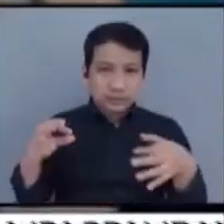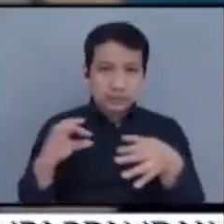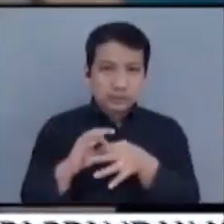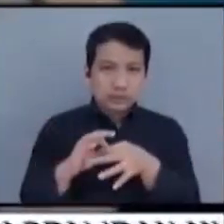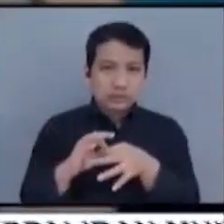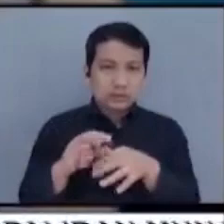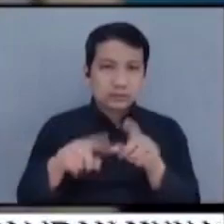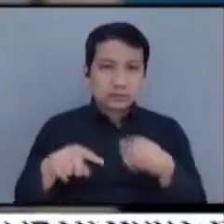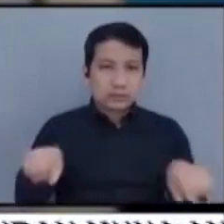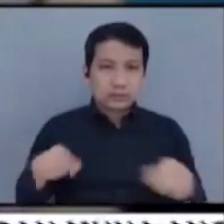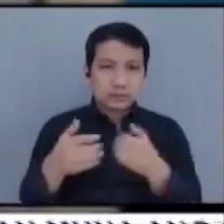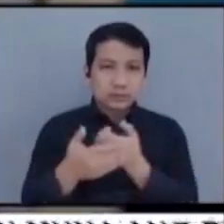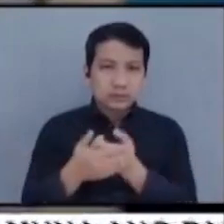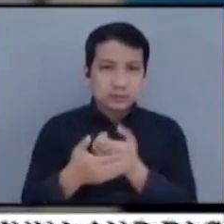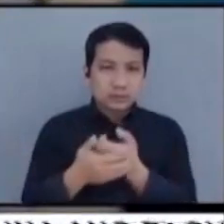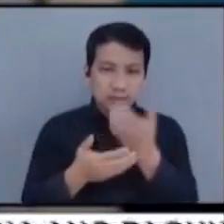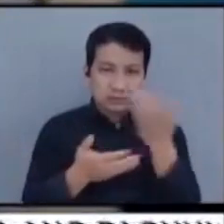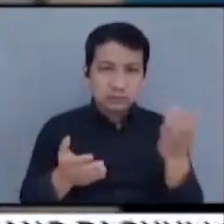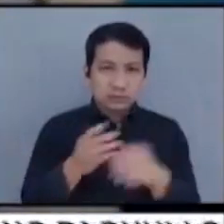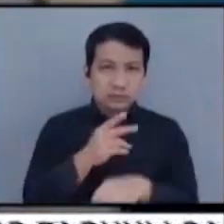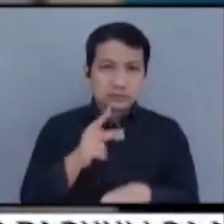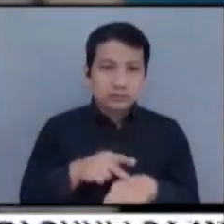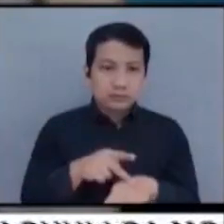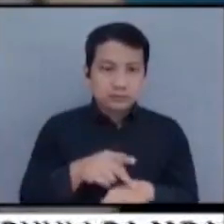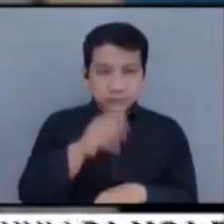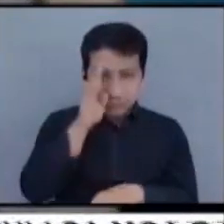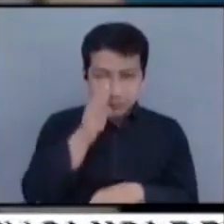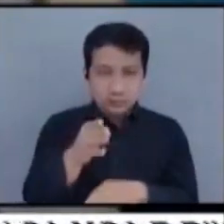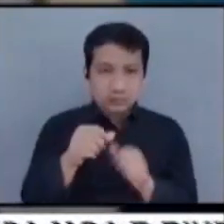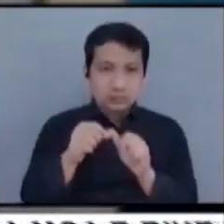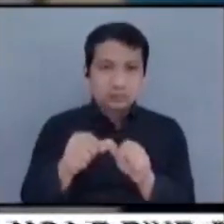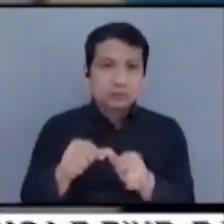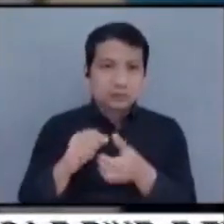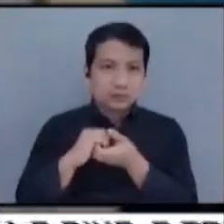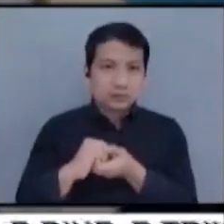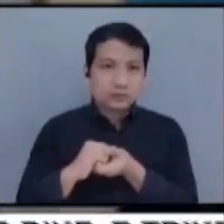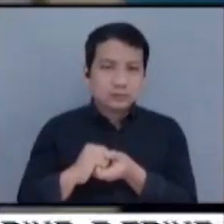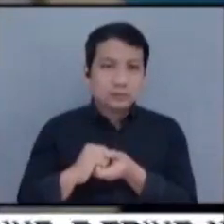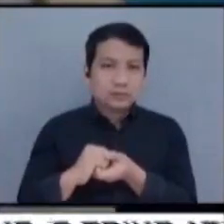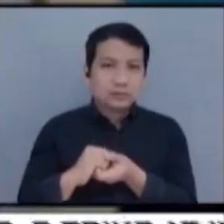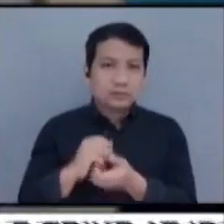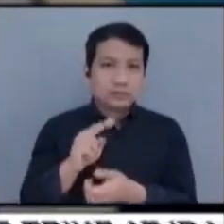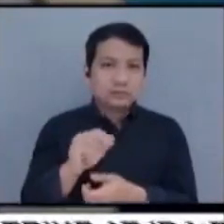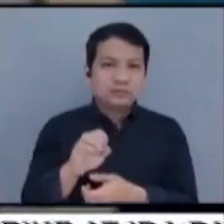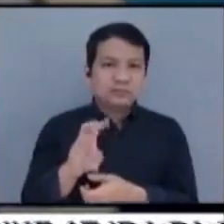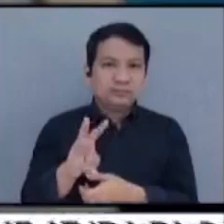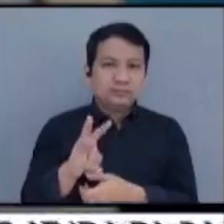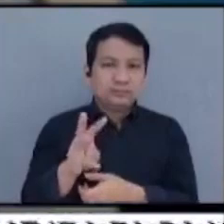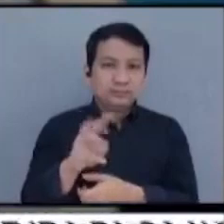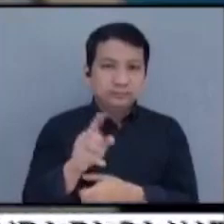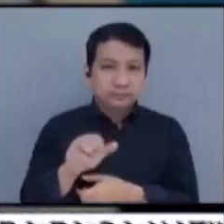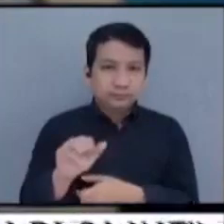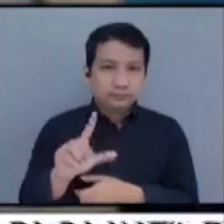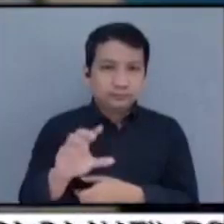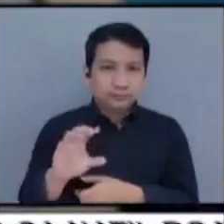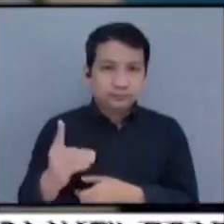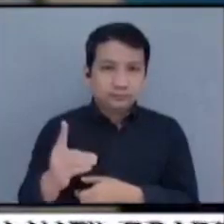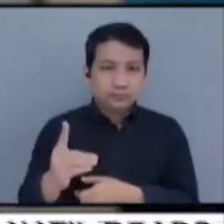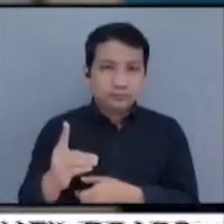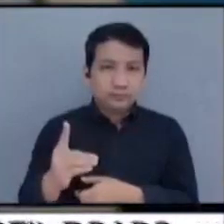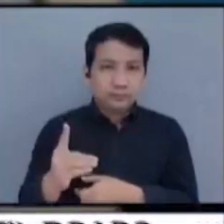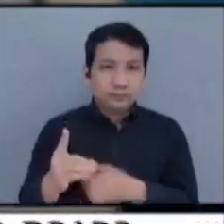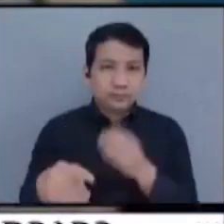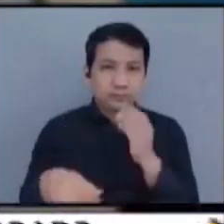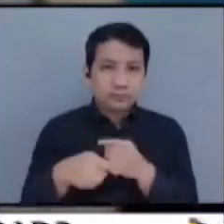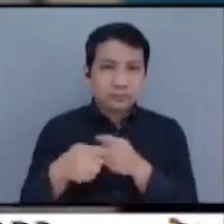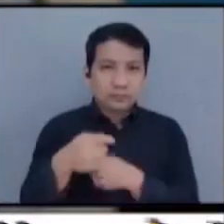economic front, the Philippines will continue to partner with New Zealand in maximizing the benefits of the rules-based trading system as